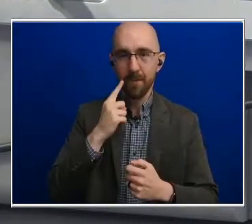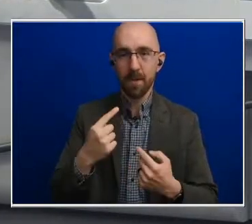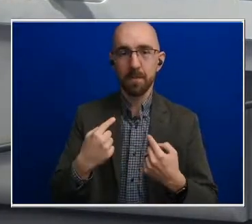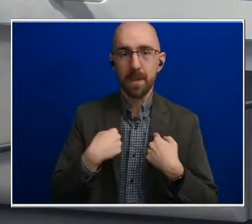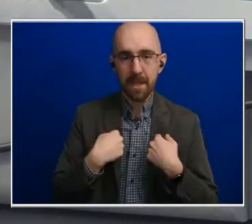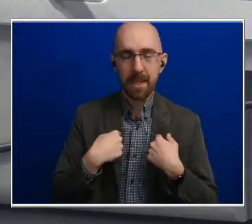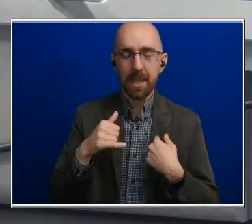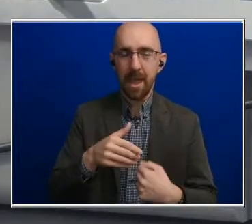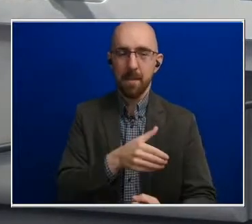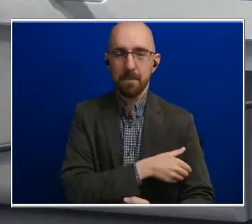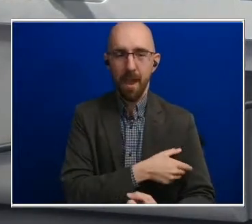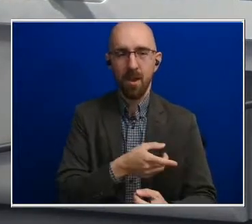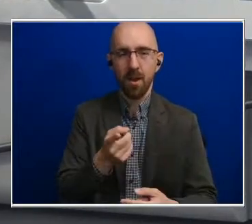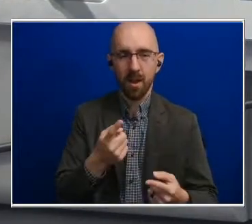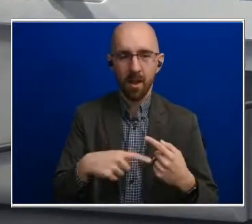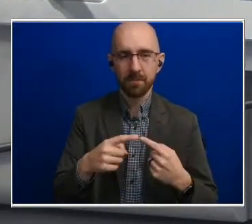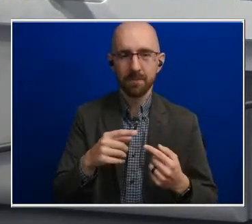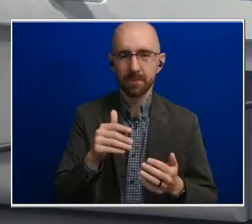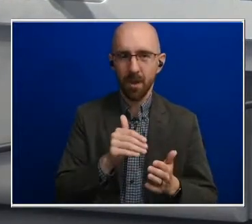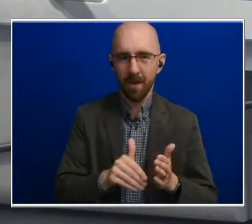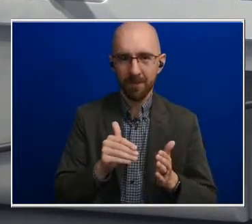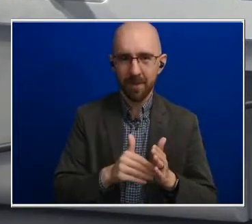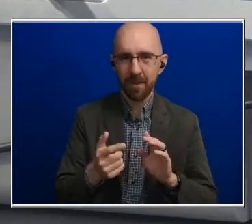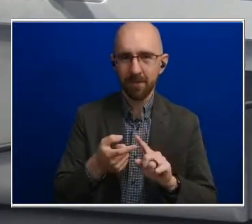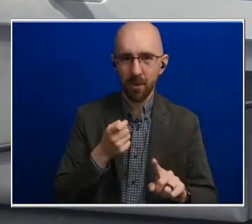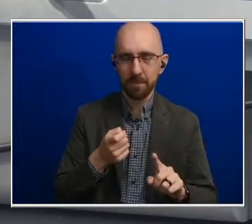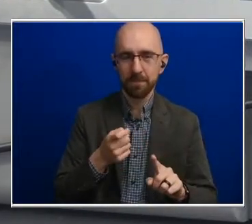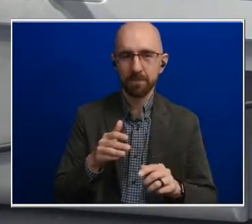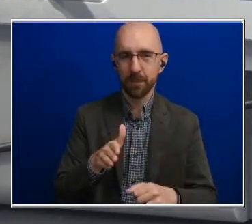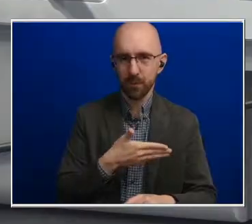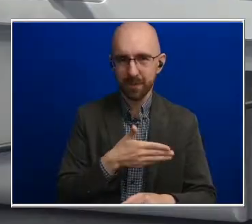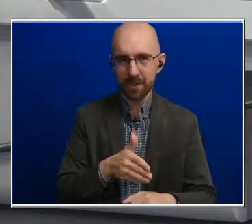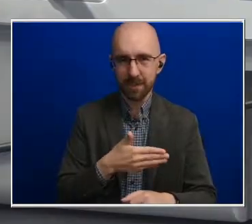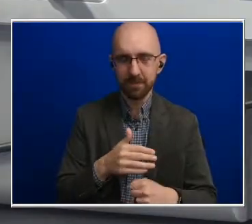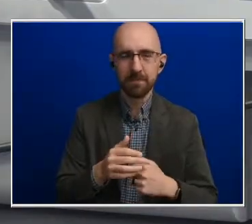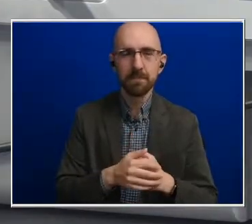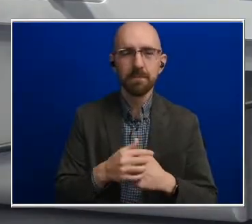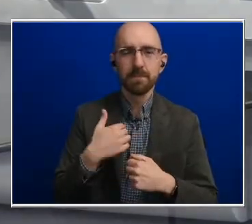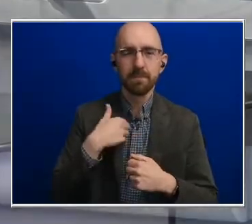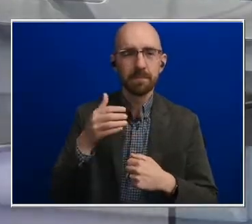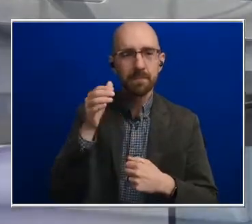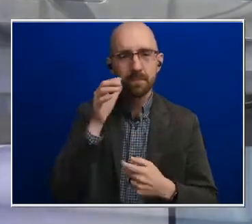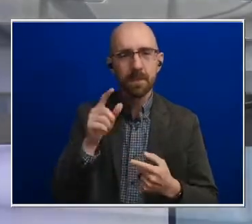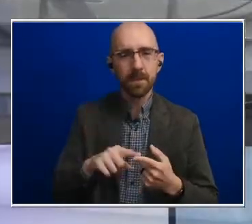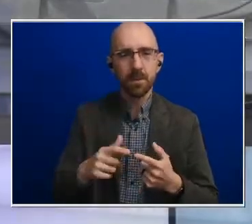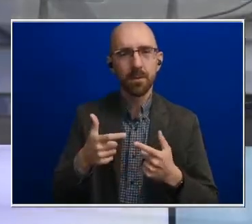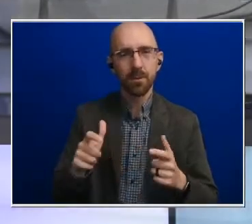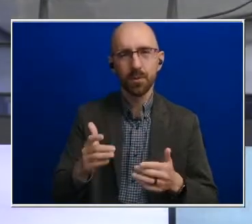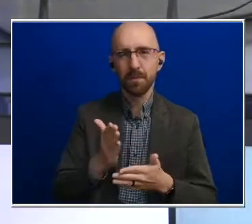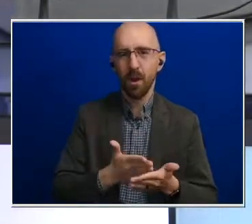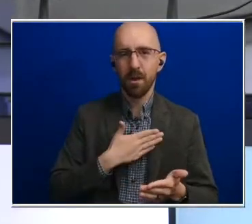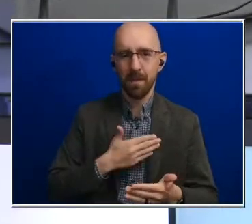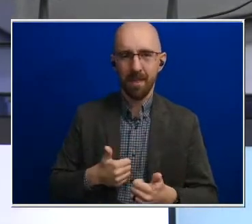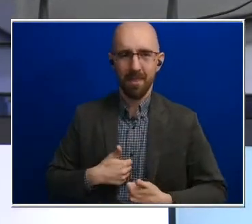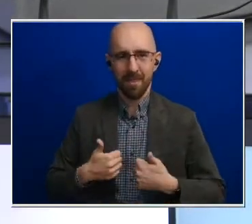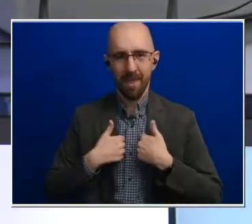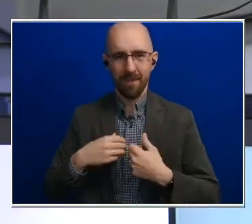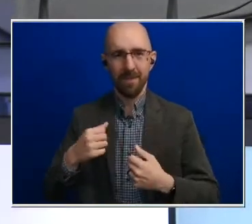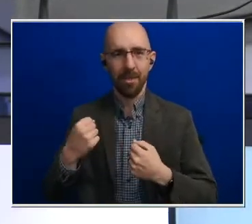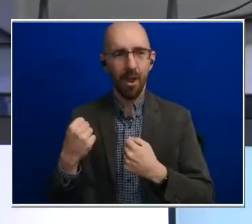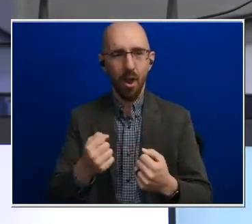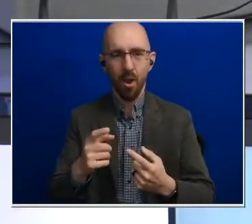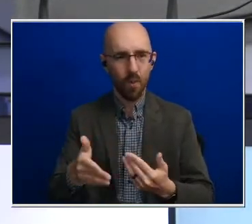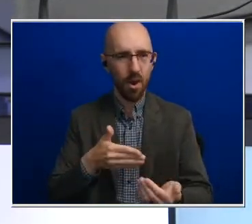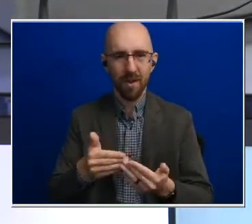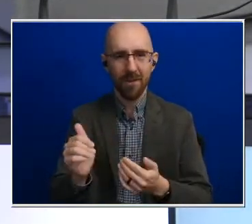comes often from music, and I listen to it. It's such a huge part of my life whenever I'm in the car, wherever I am. And